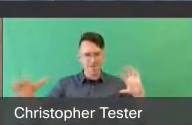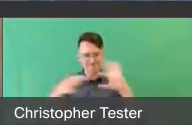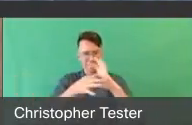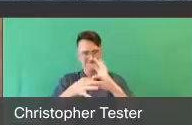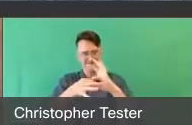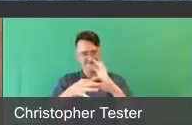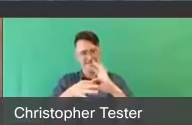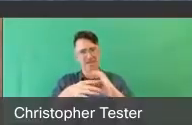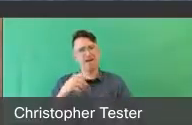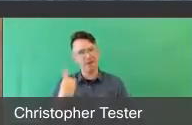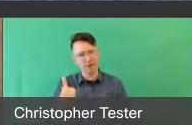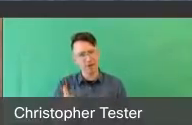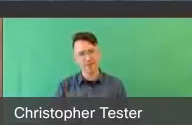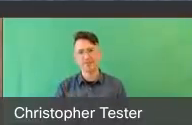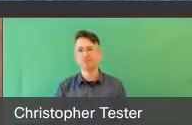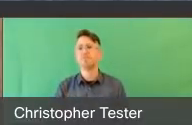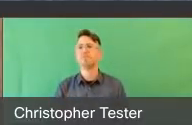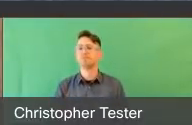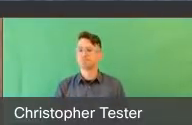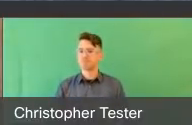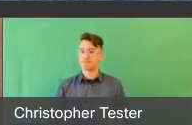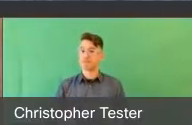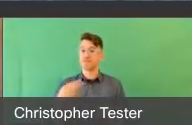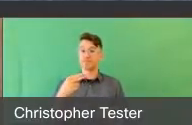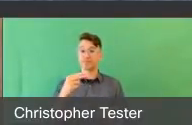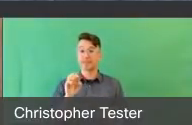your commitment for youth and mental health as well.